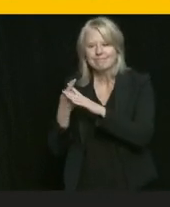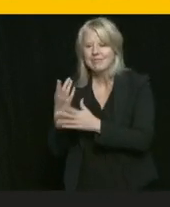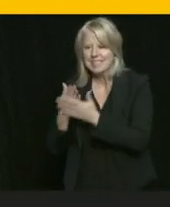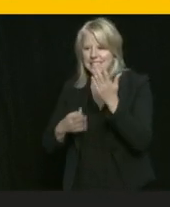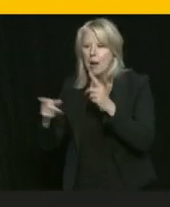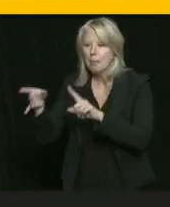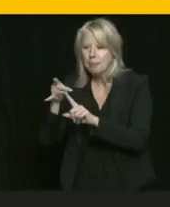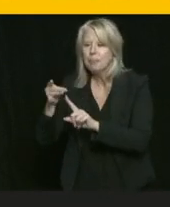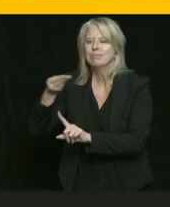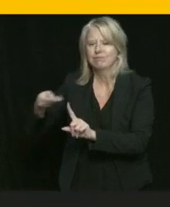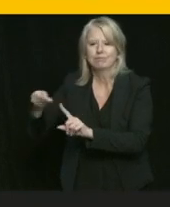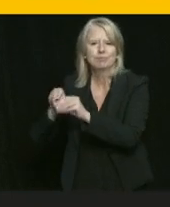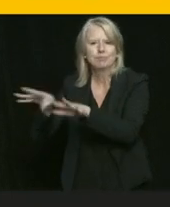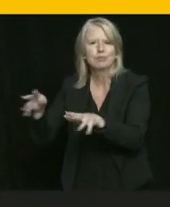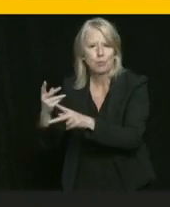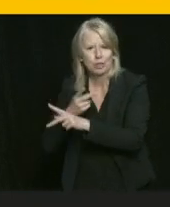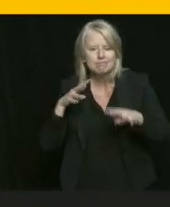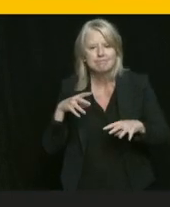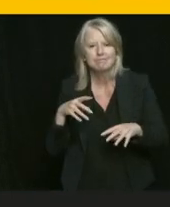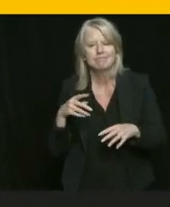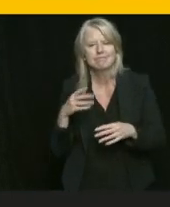lead.